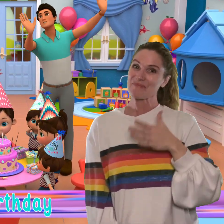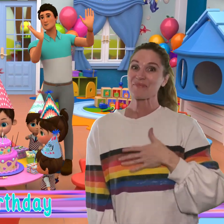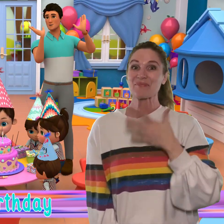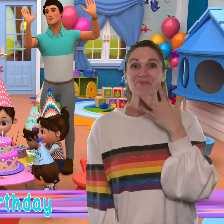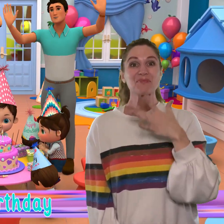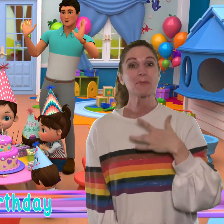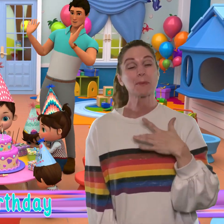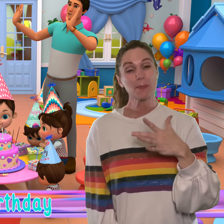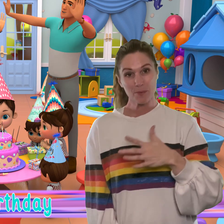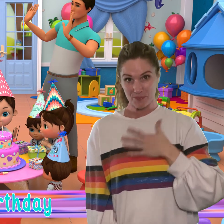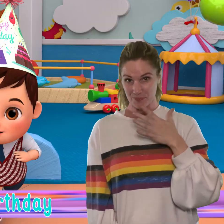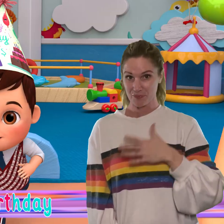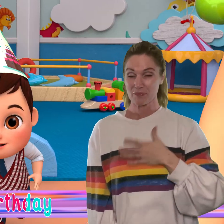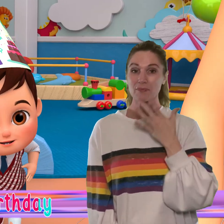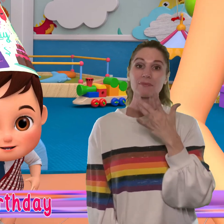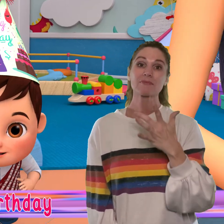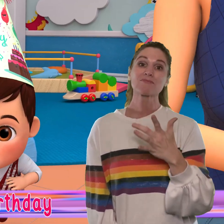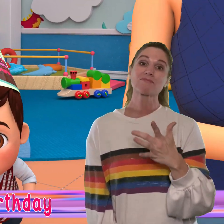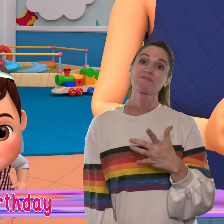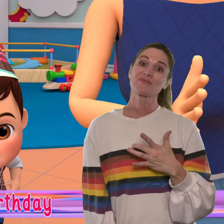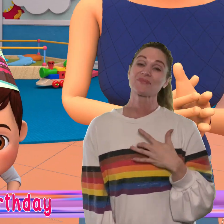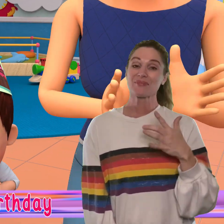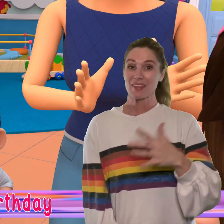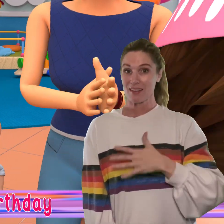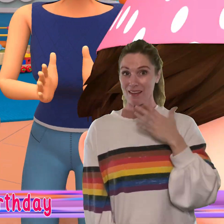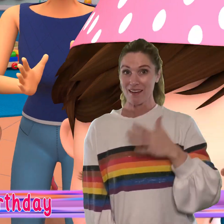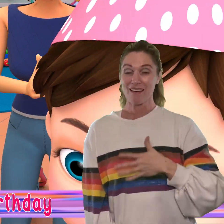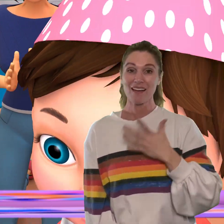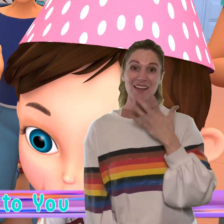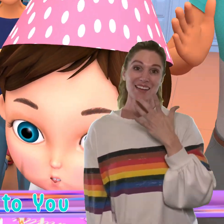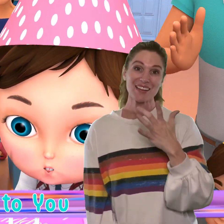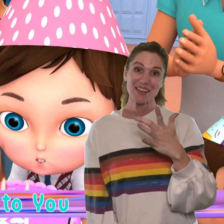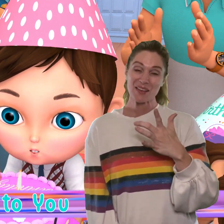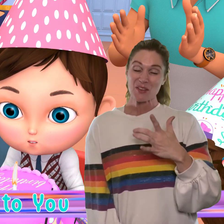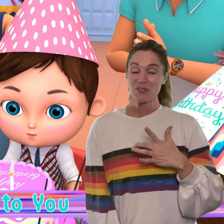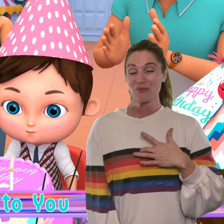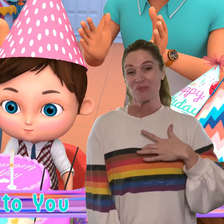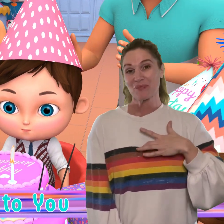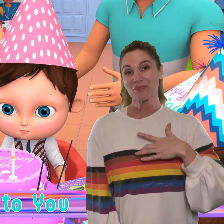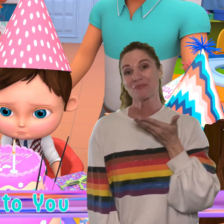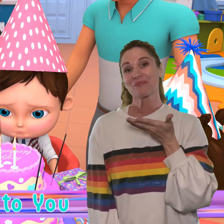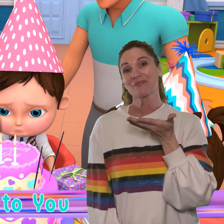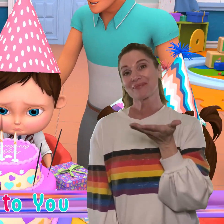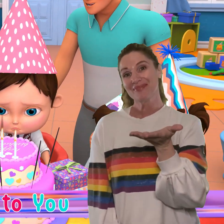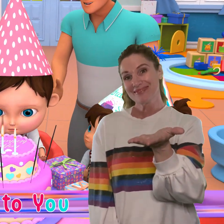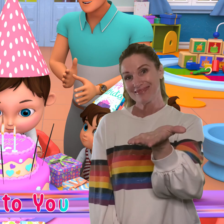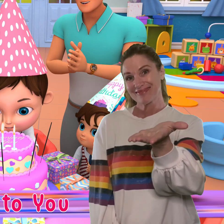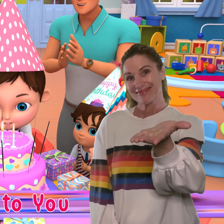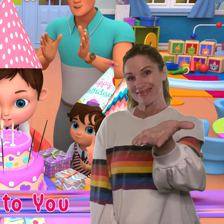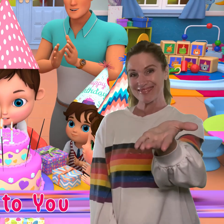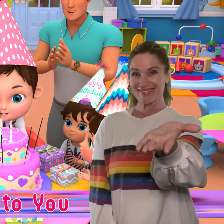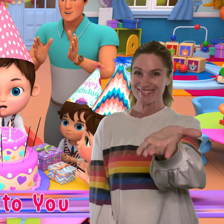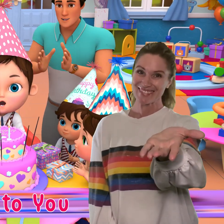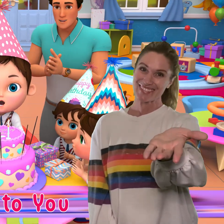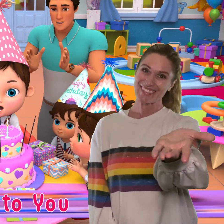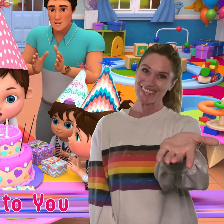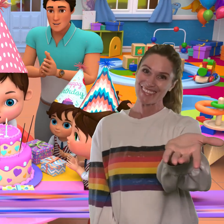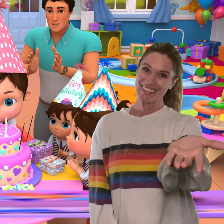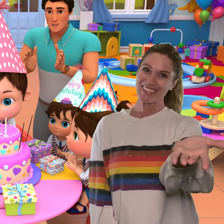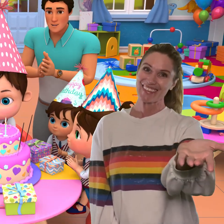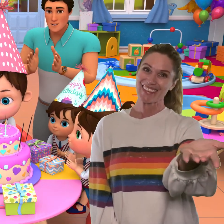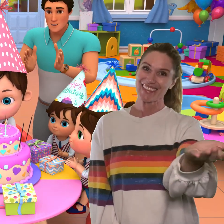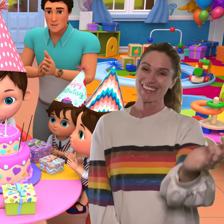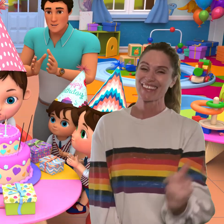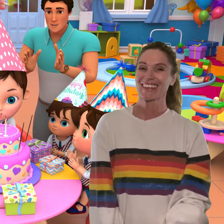happy birthday happy birthday happy birthday to you